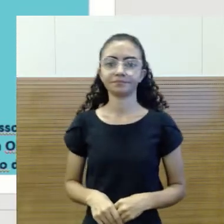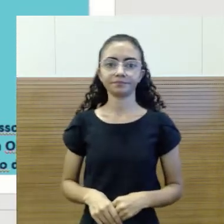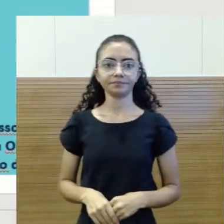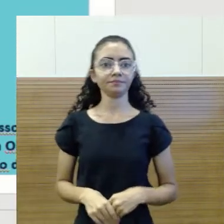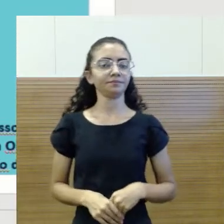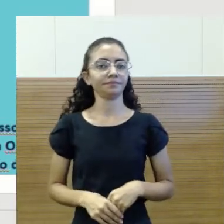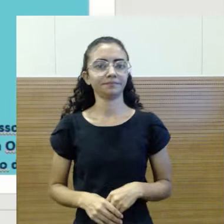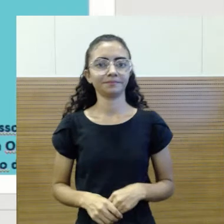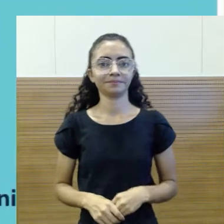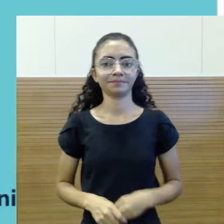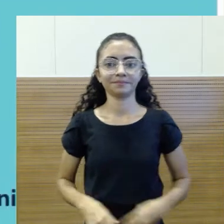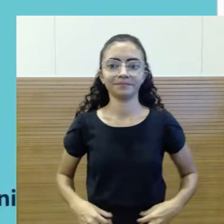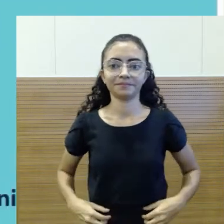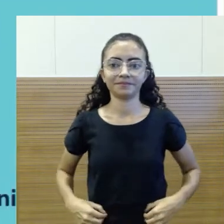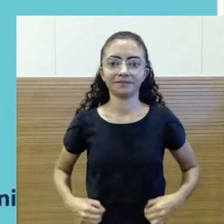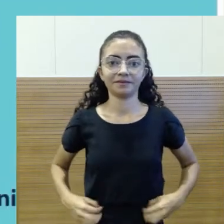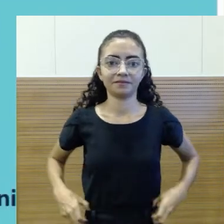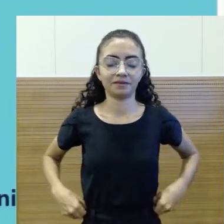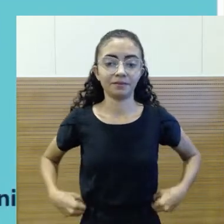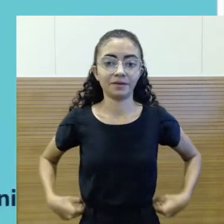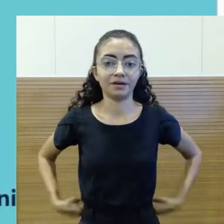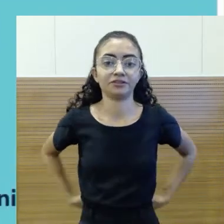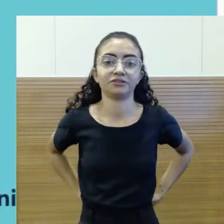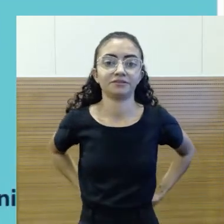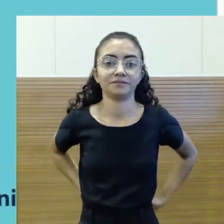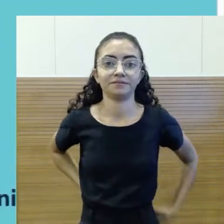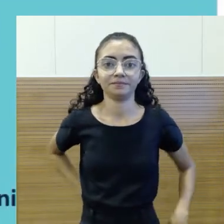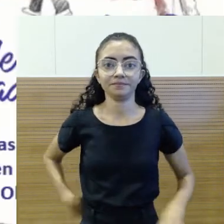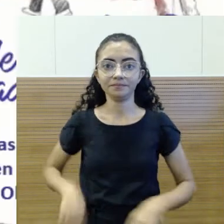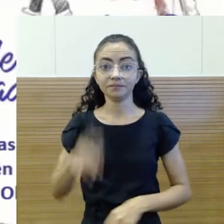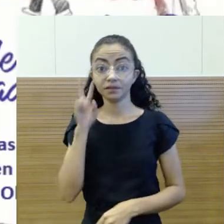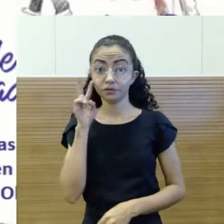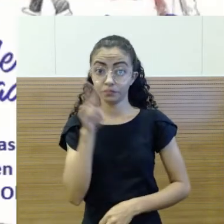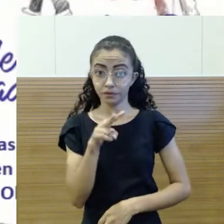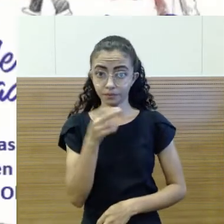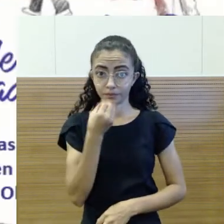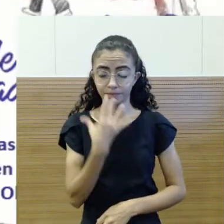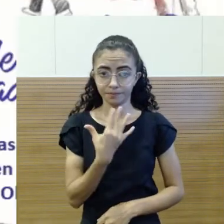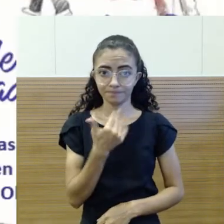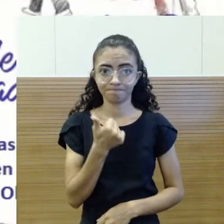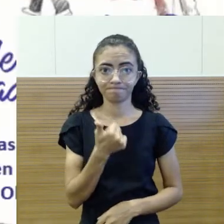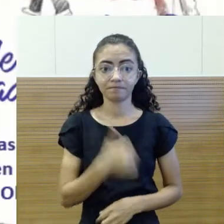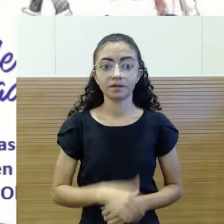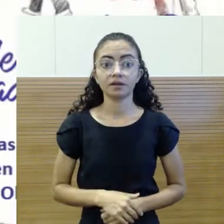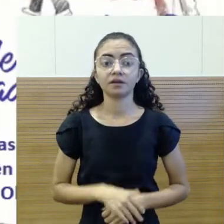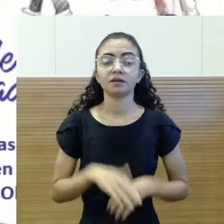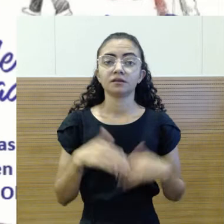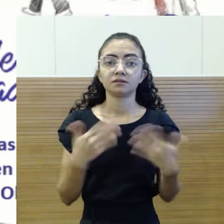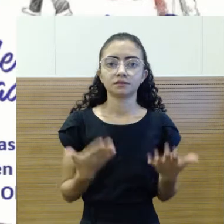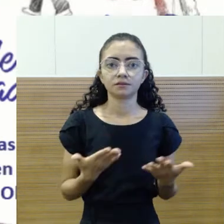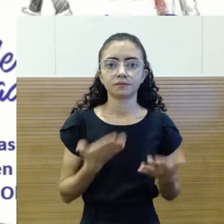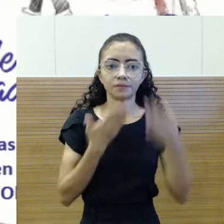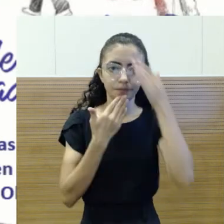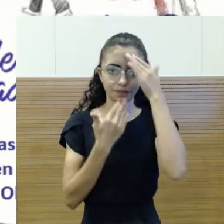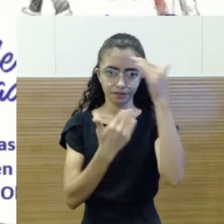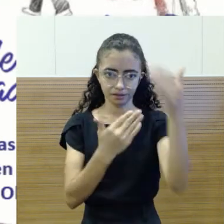Well, thank you. Let's start due to issues of time, that there be a